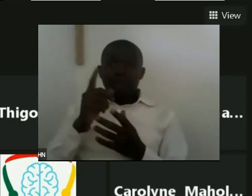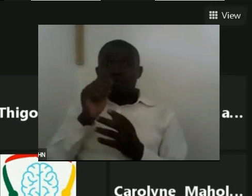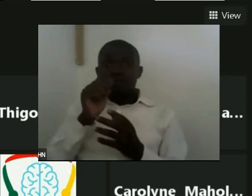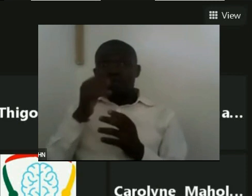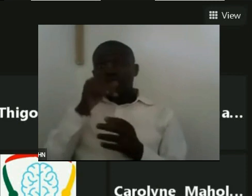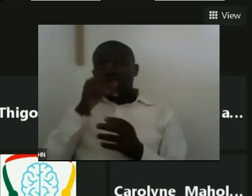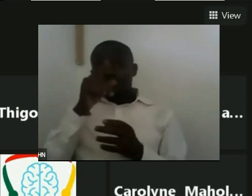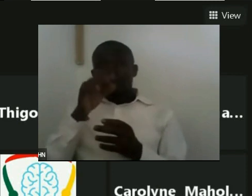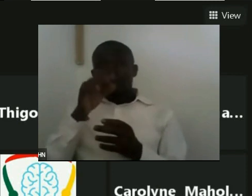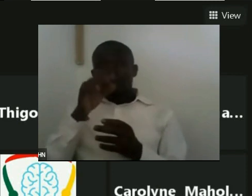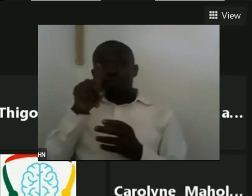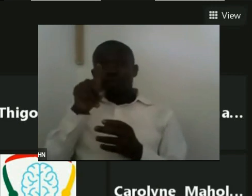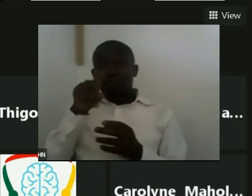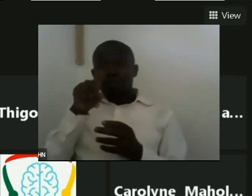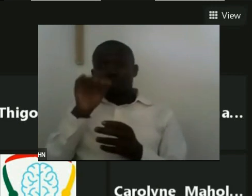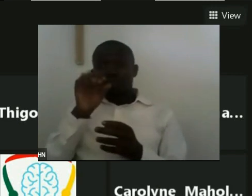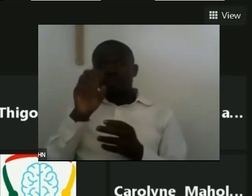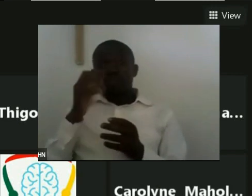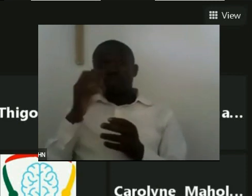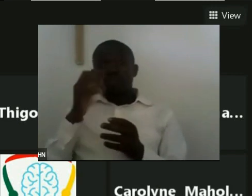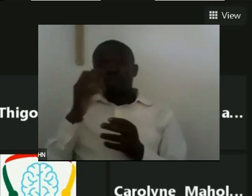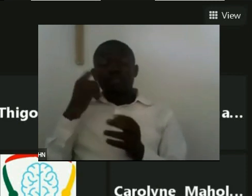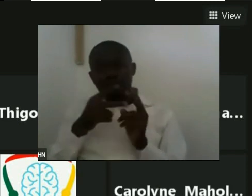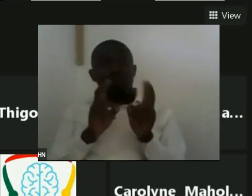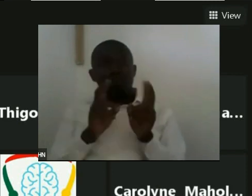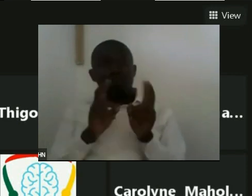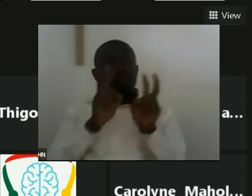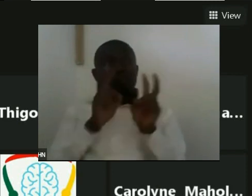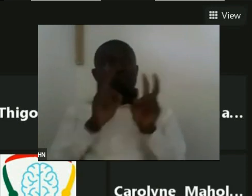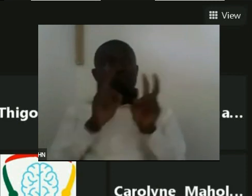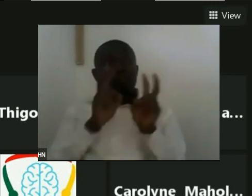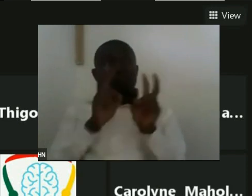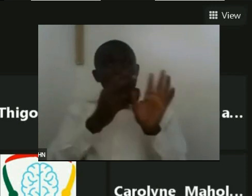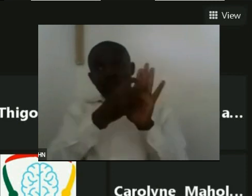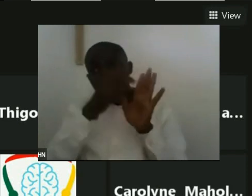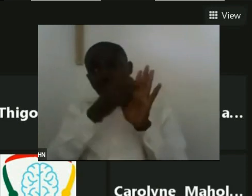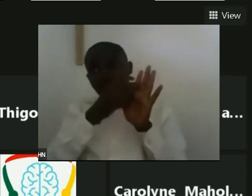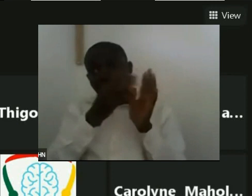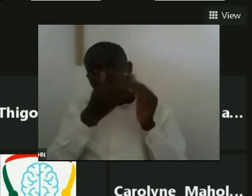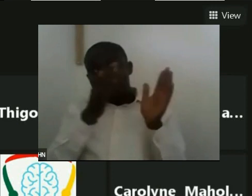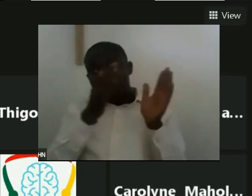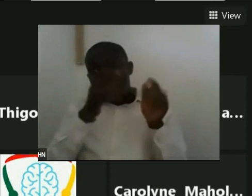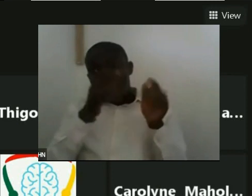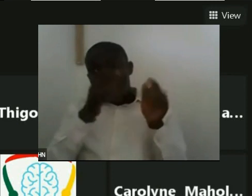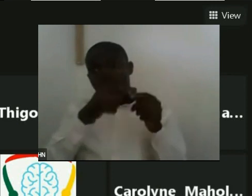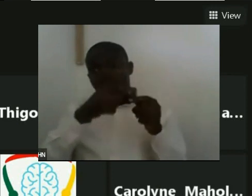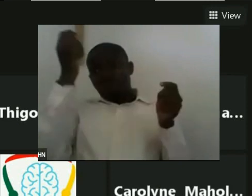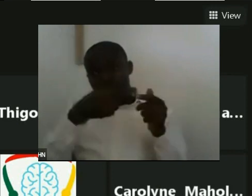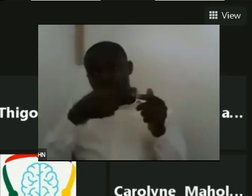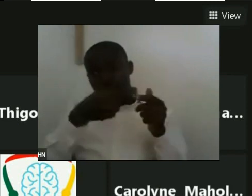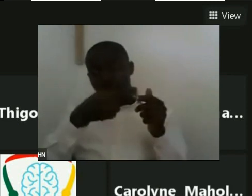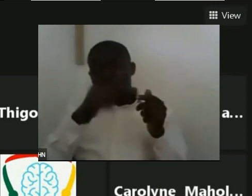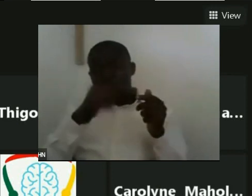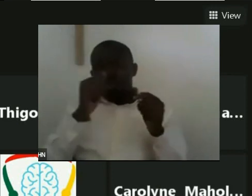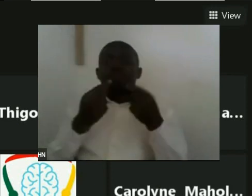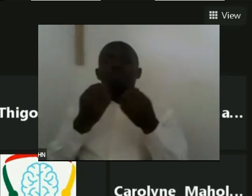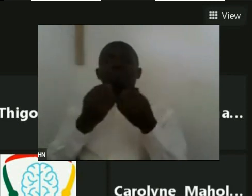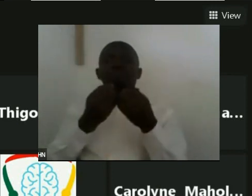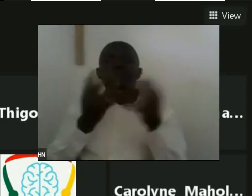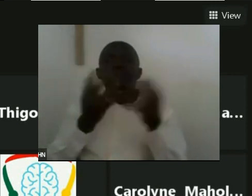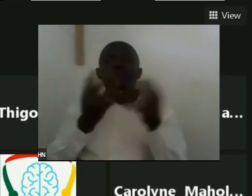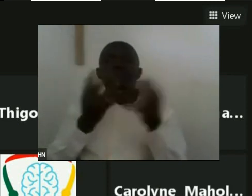preamble, there are a couple of very well-worded sentences of the resolution itself, which is talking about many of these vulnerable